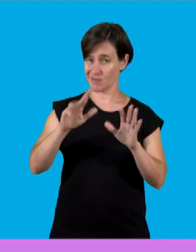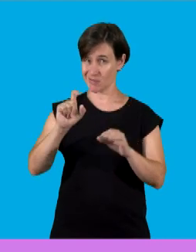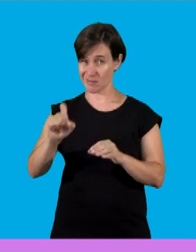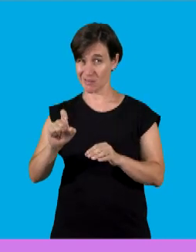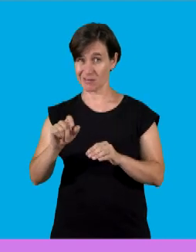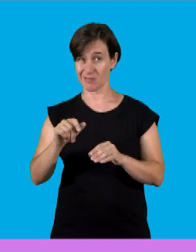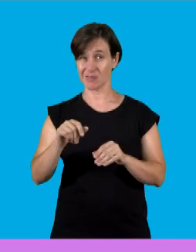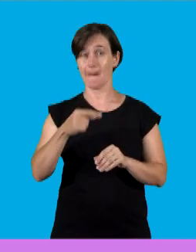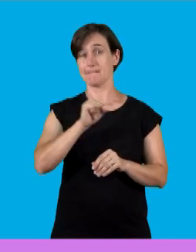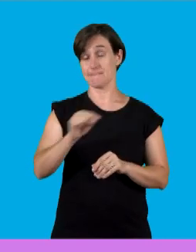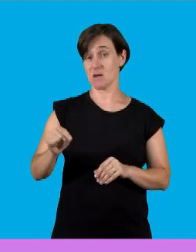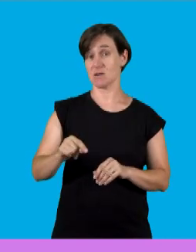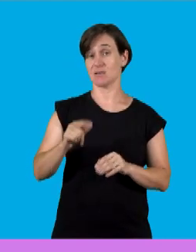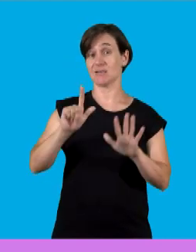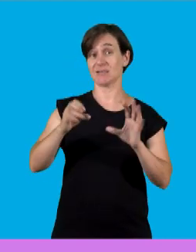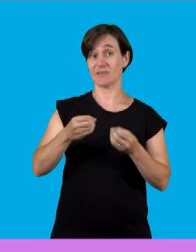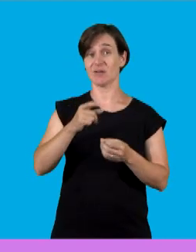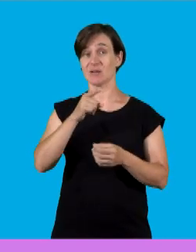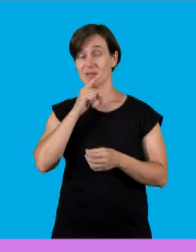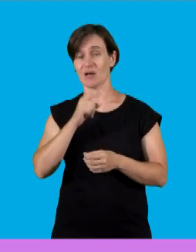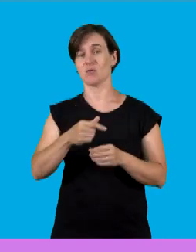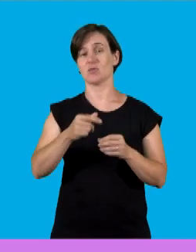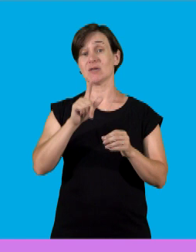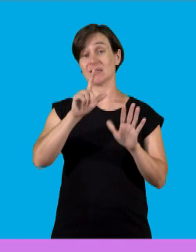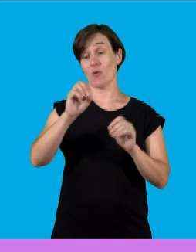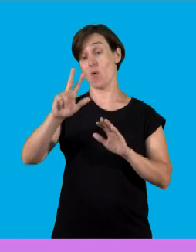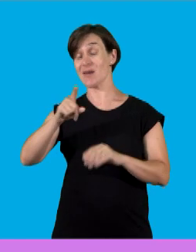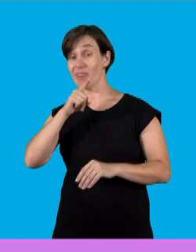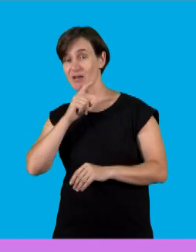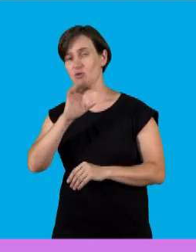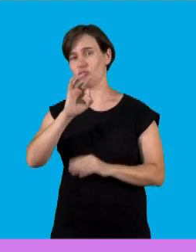1,200,416 rand and 67 cents minus your